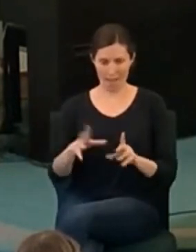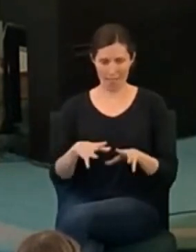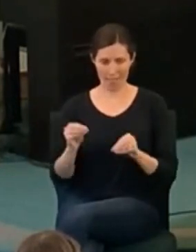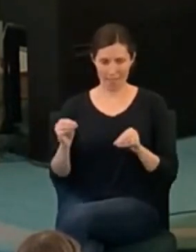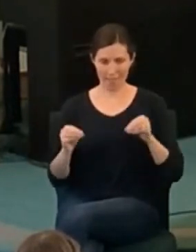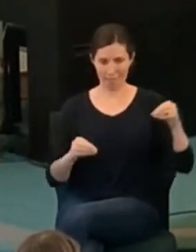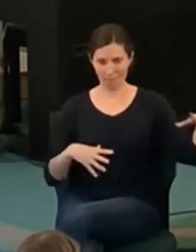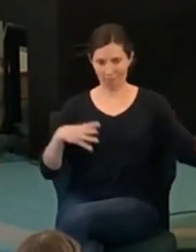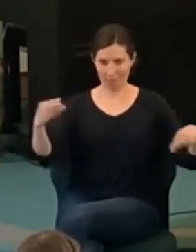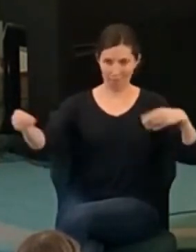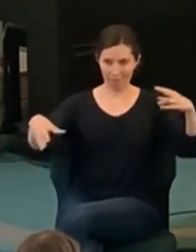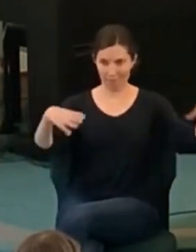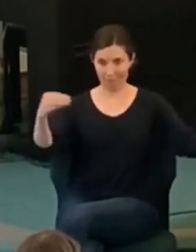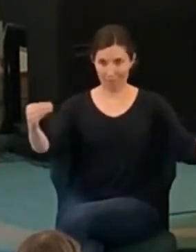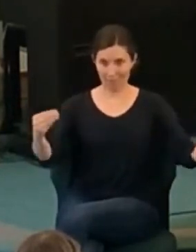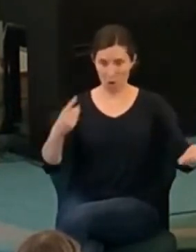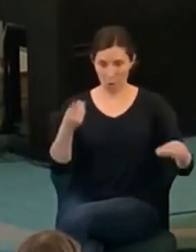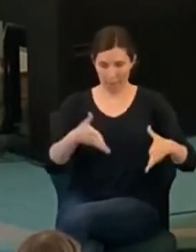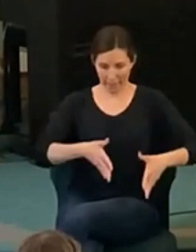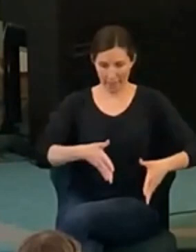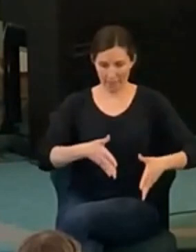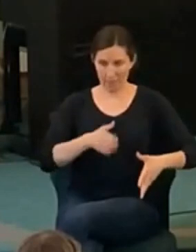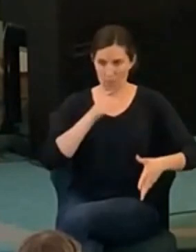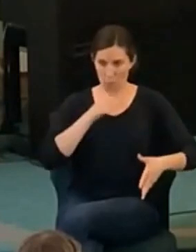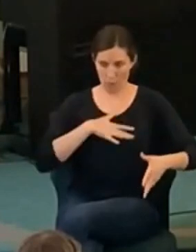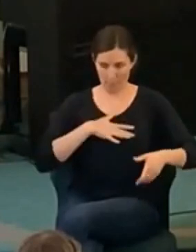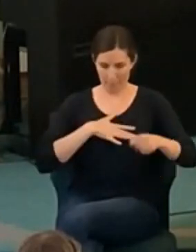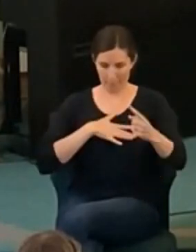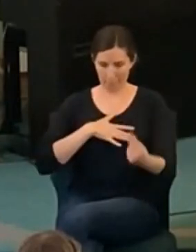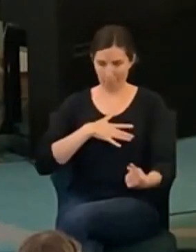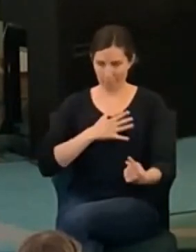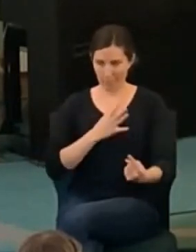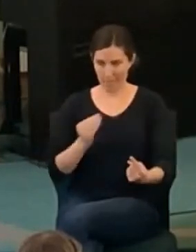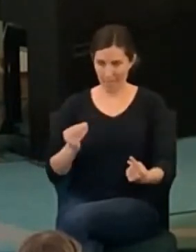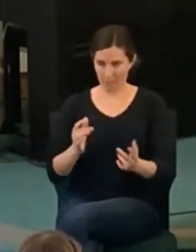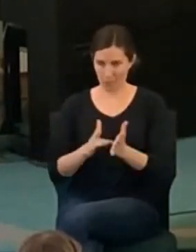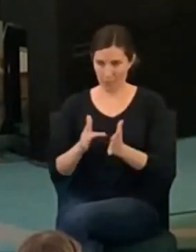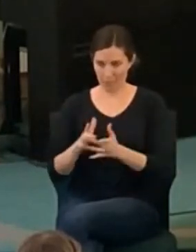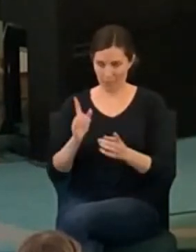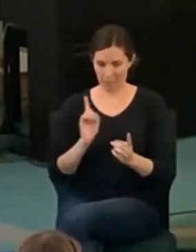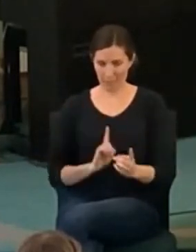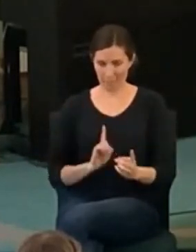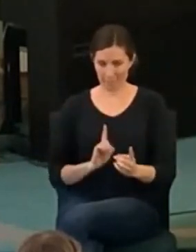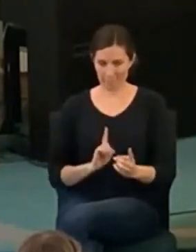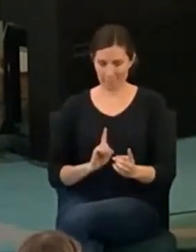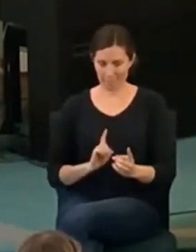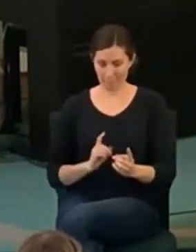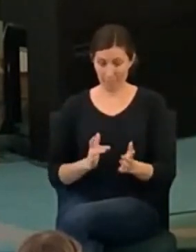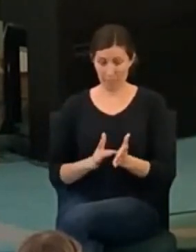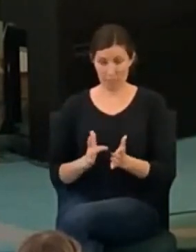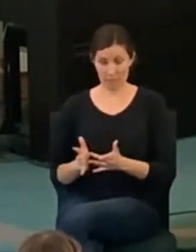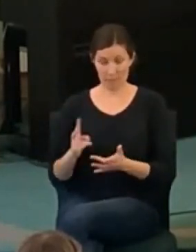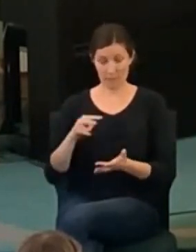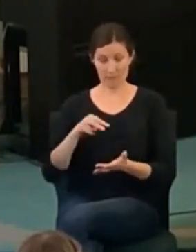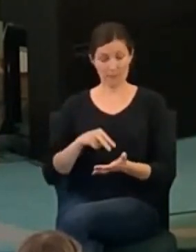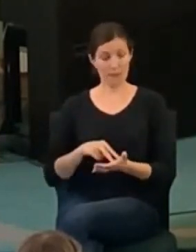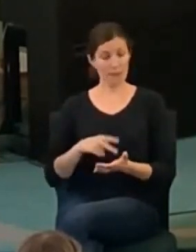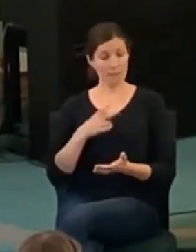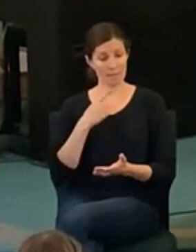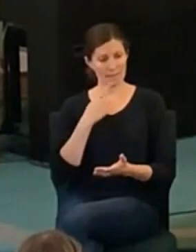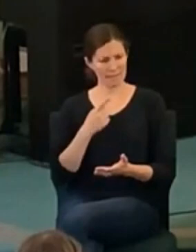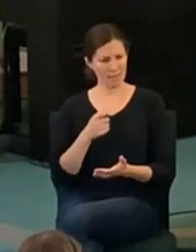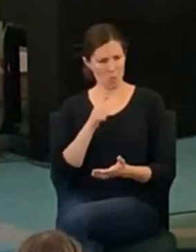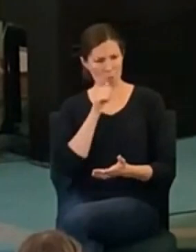When they, that's the Pharisees and scribes, when they heard it, they began to go out one by